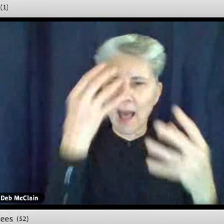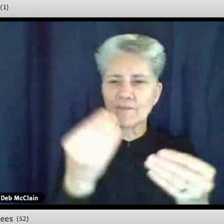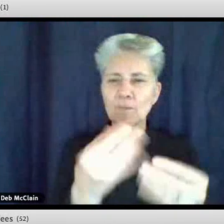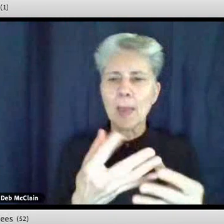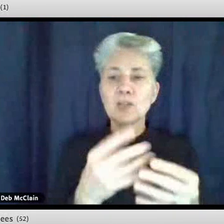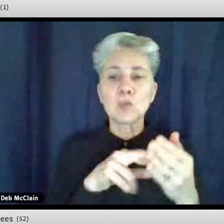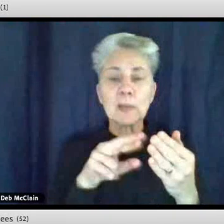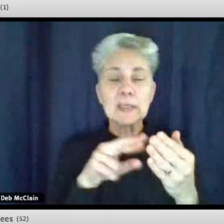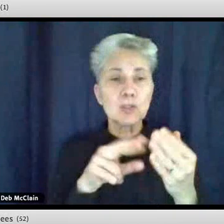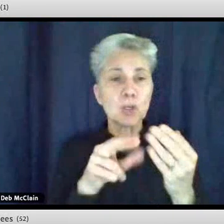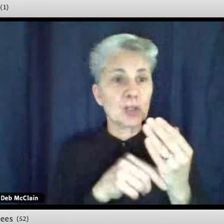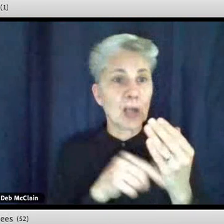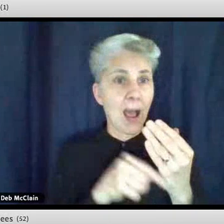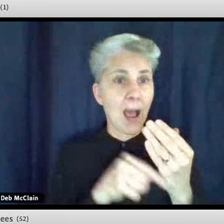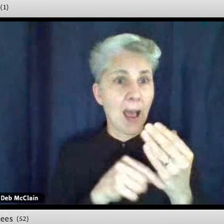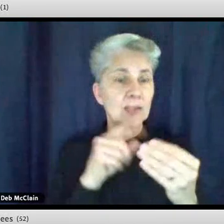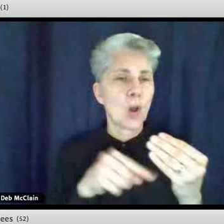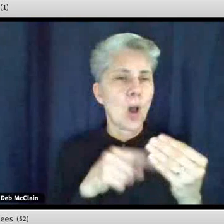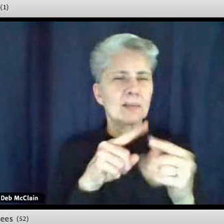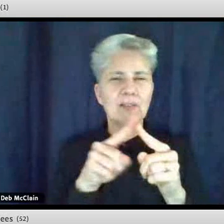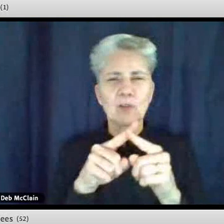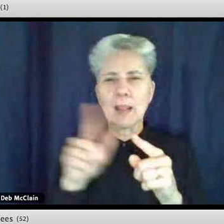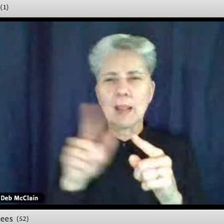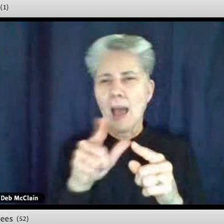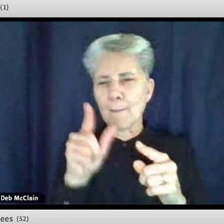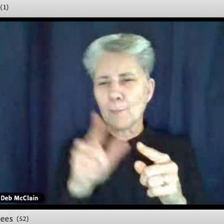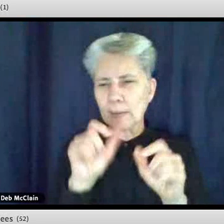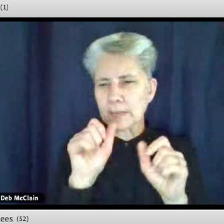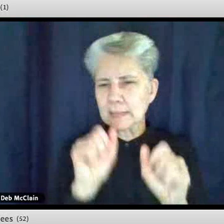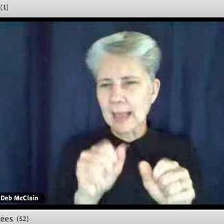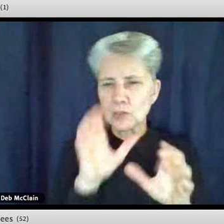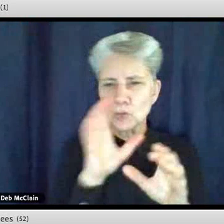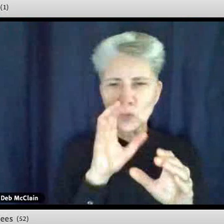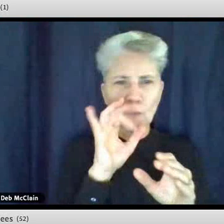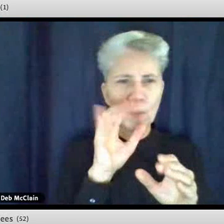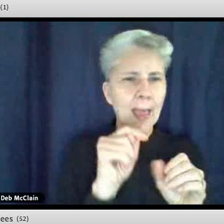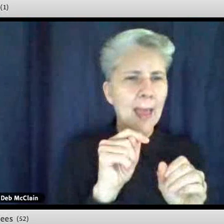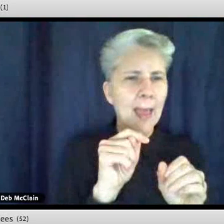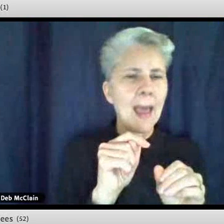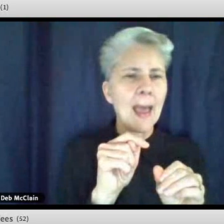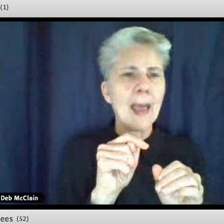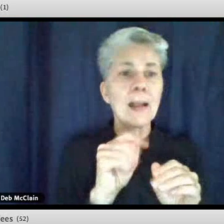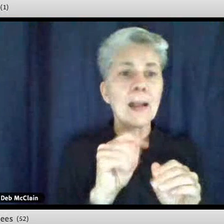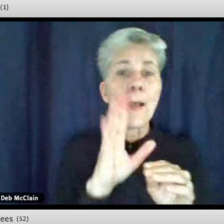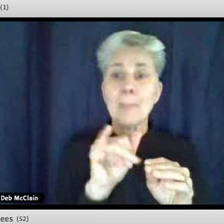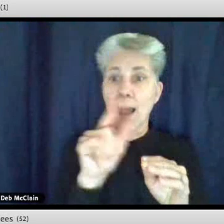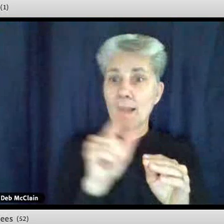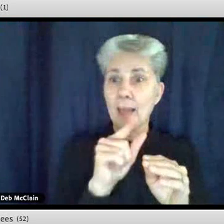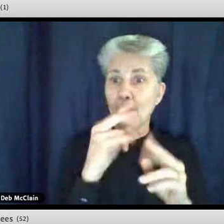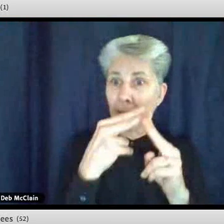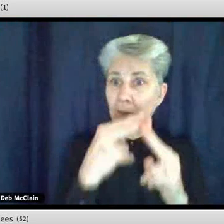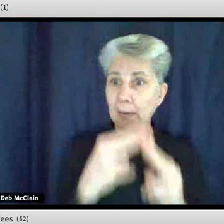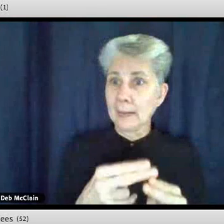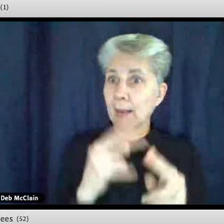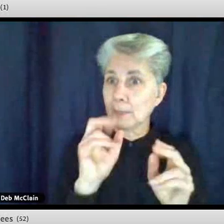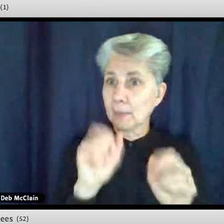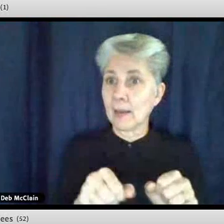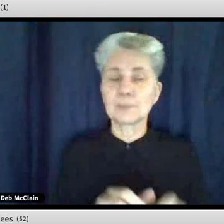this is a site you can go to and you can get a ton of research guides on all different libraries. You can search for it